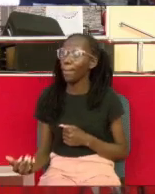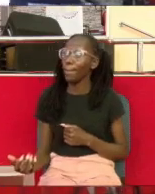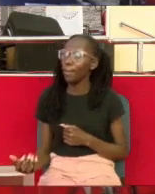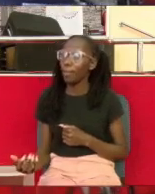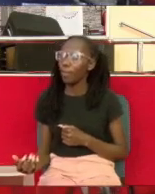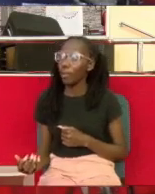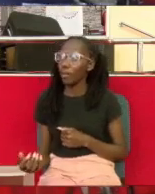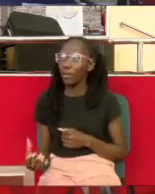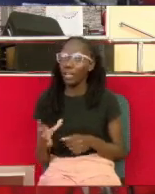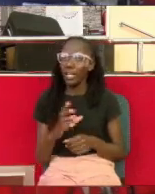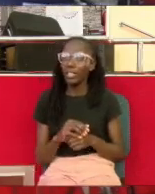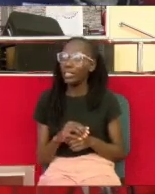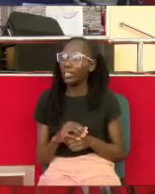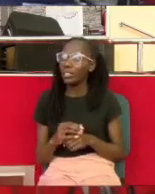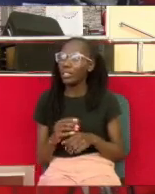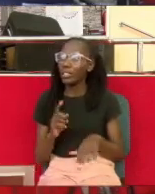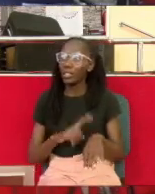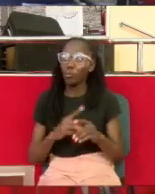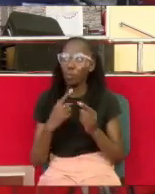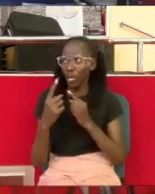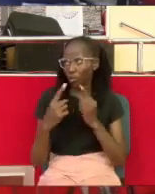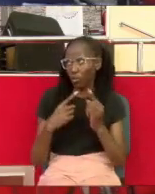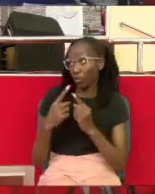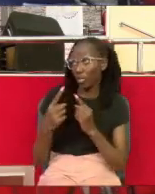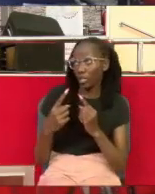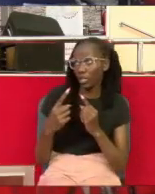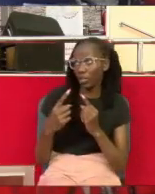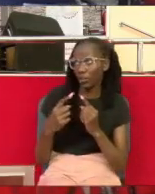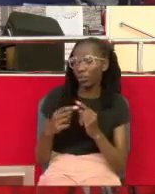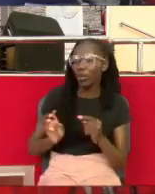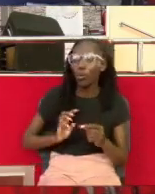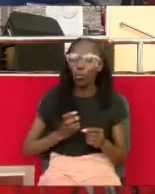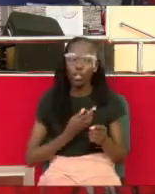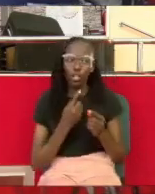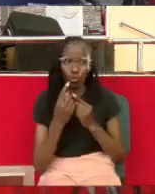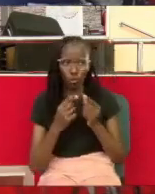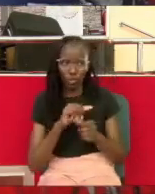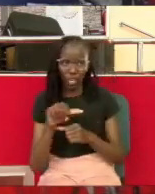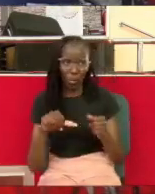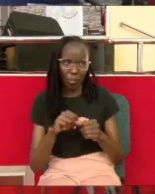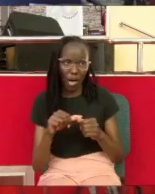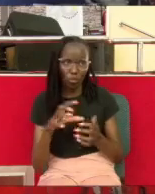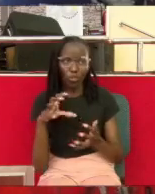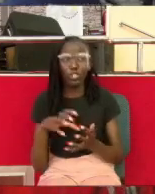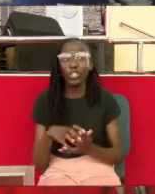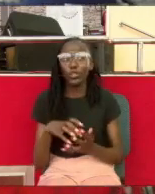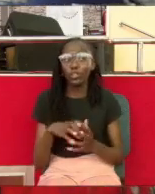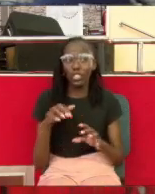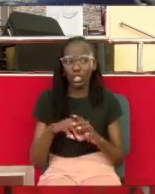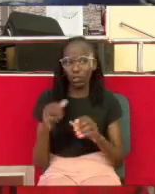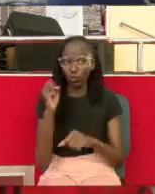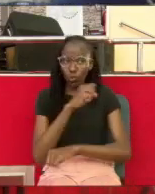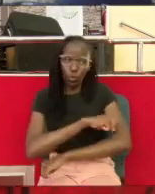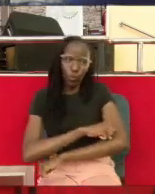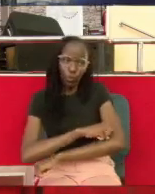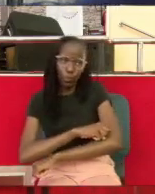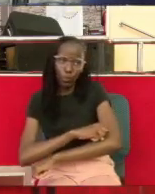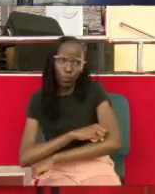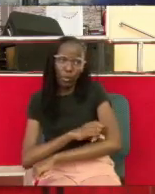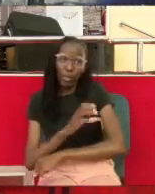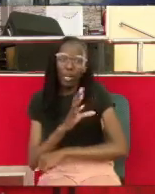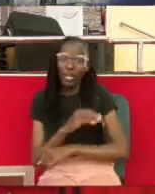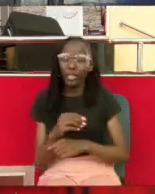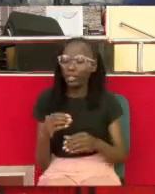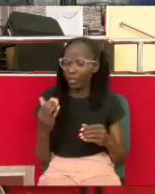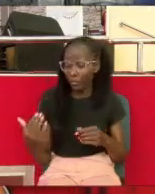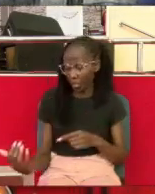And in our discussion, we are discussing issues in schools. But he brought something to my mind that